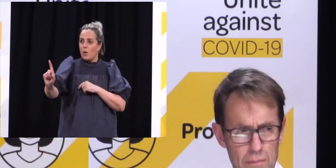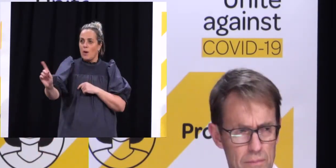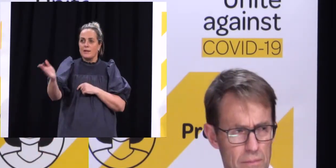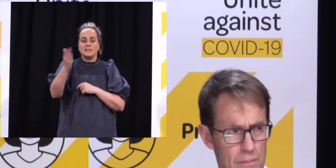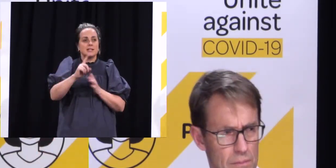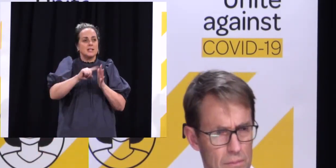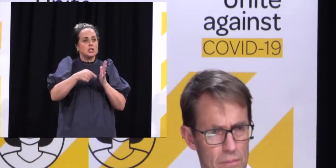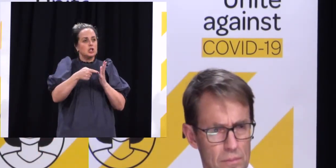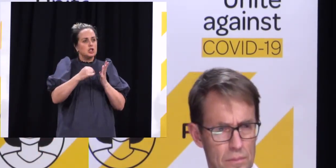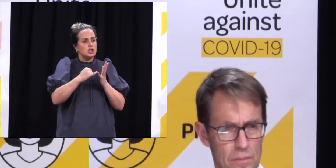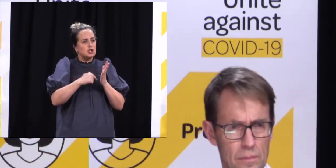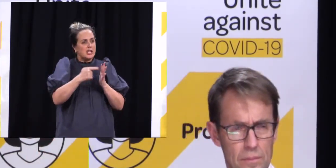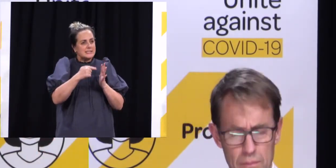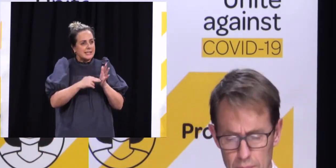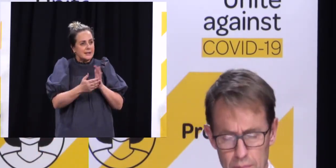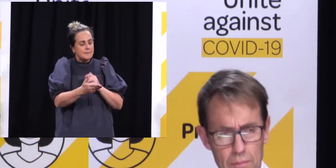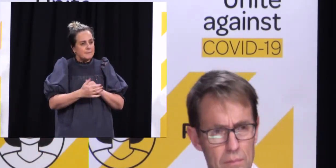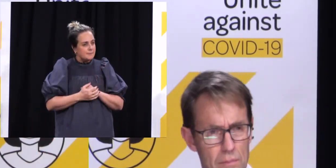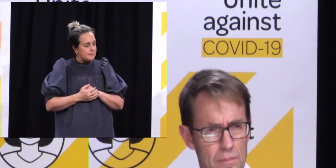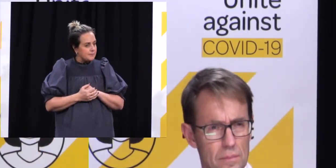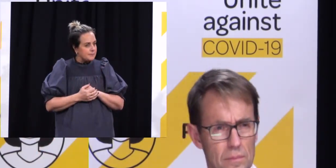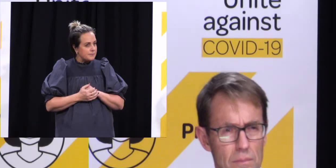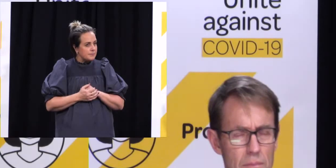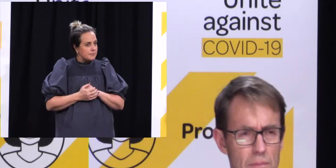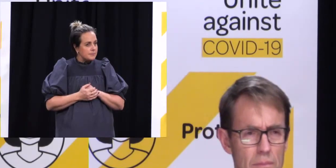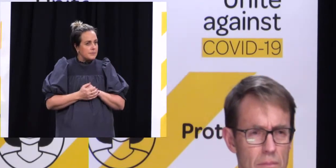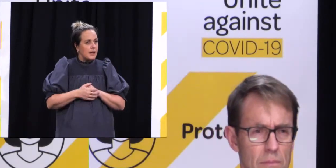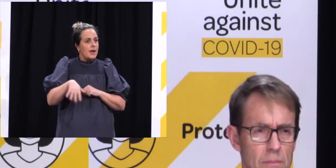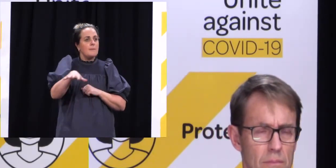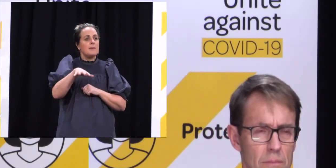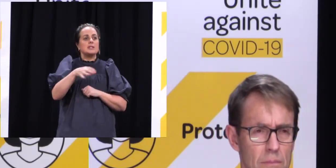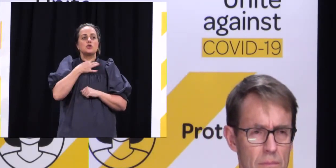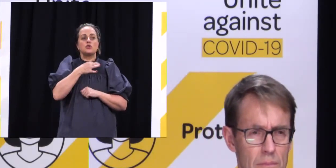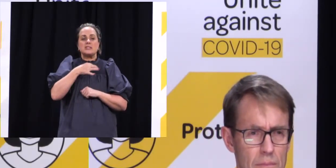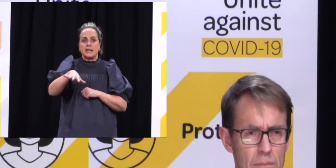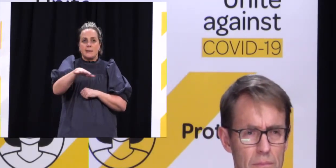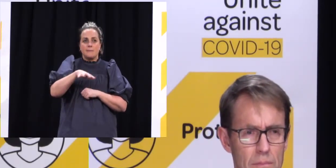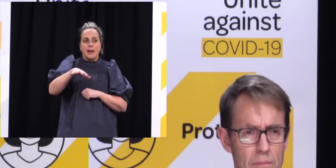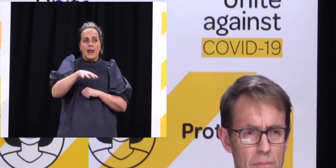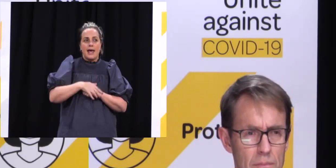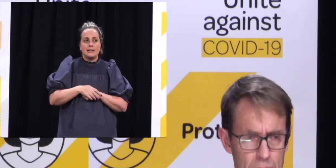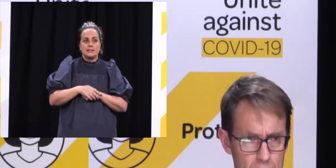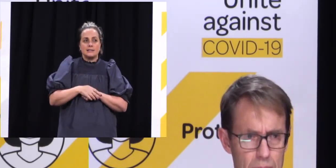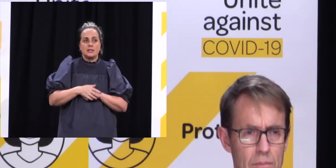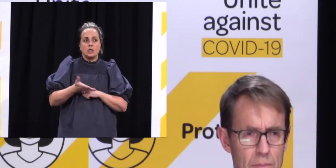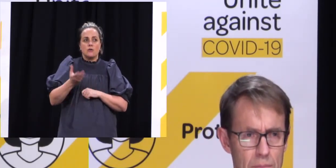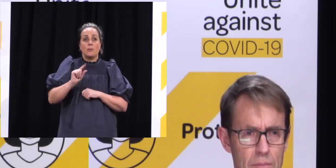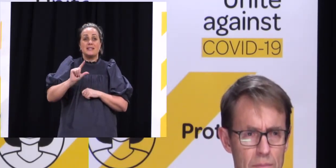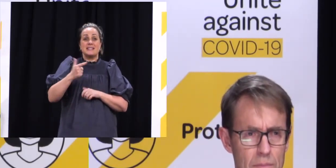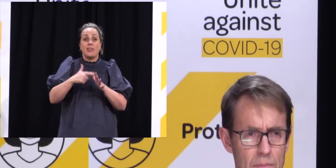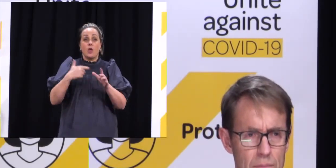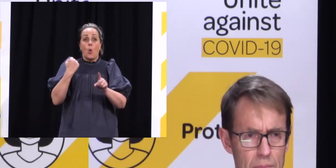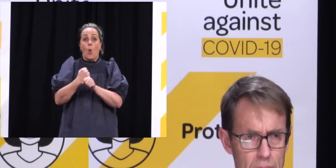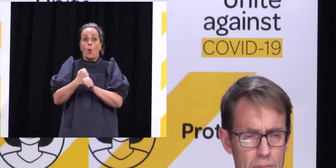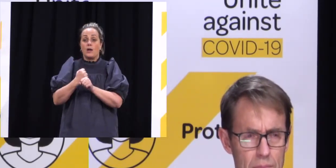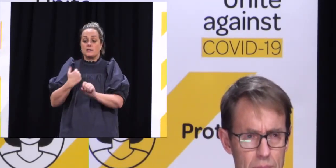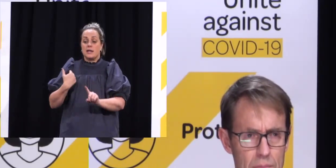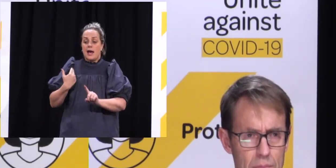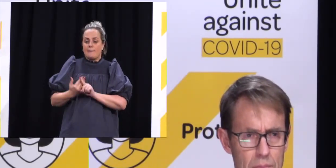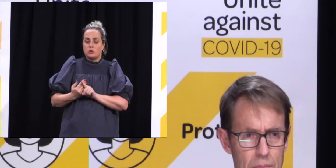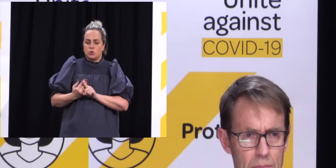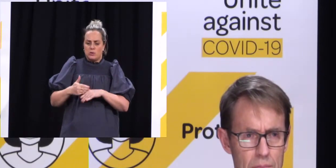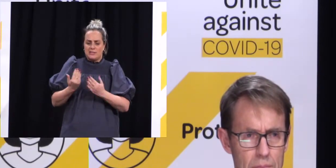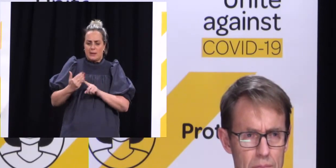just come to Justin. Just the list of locations of interest spans from about the 7th of August to the day before